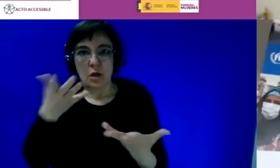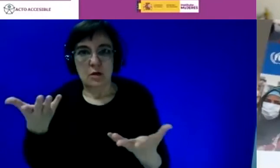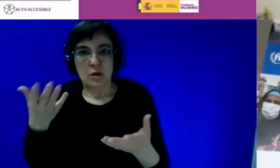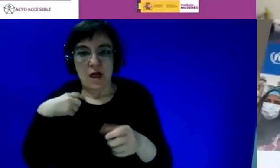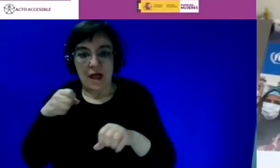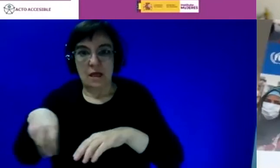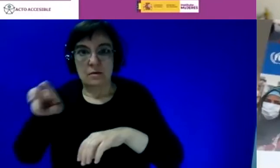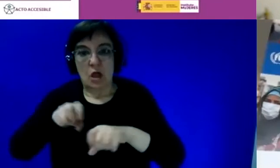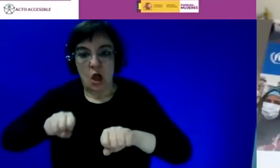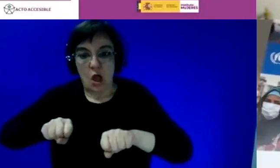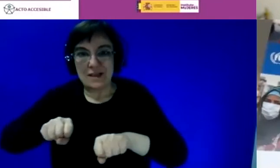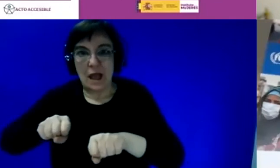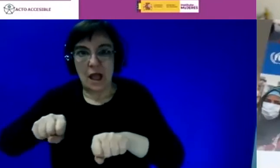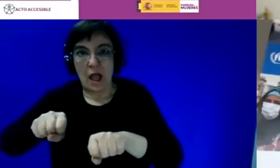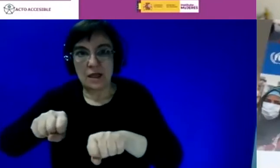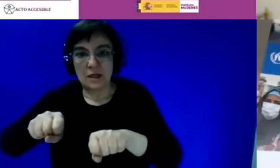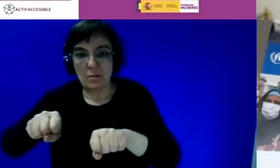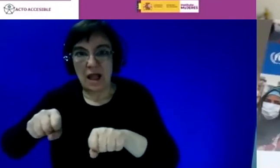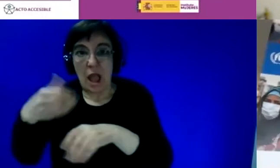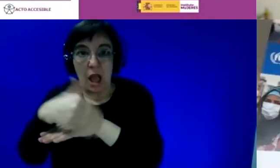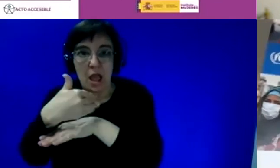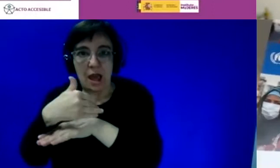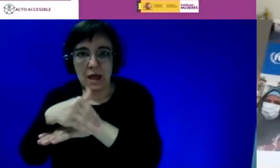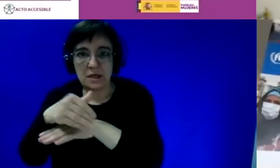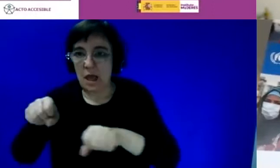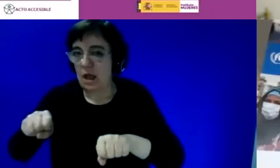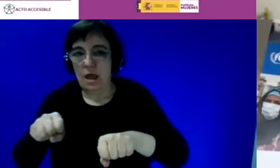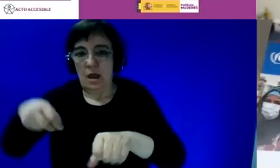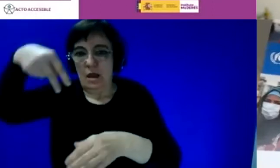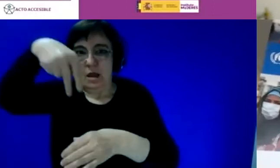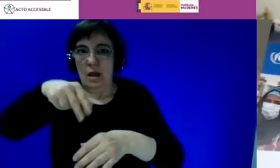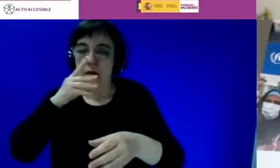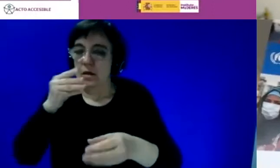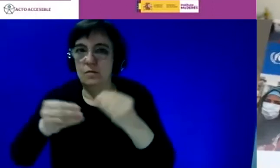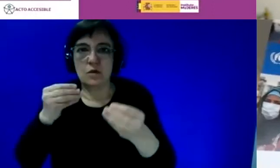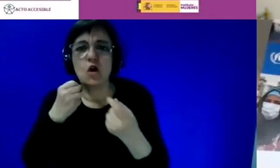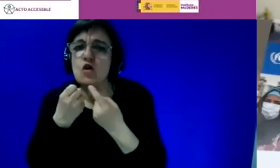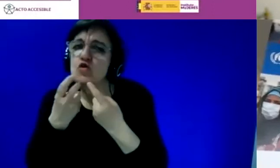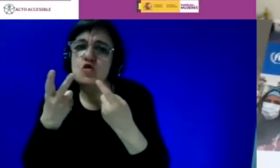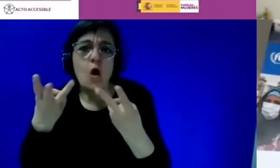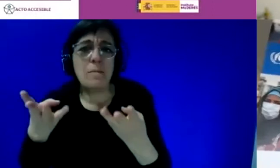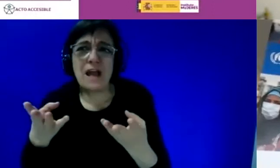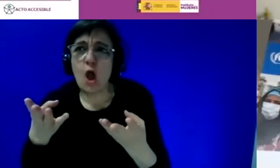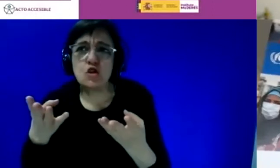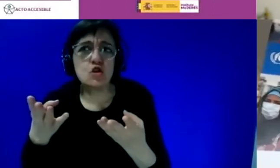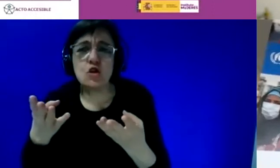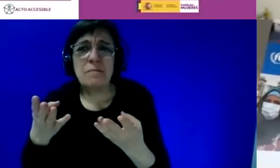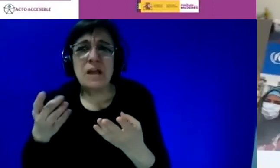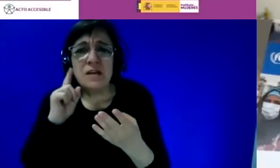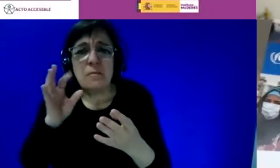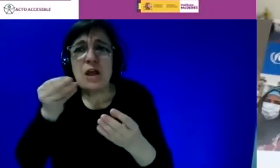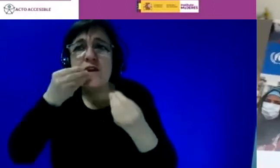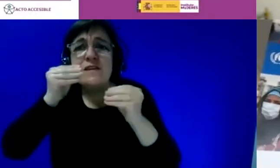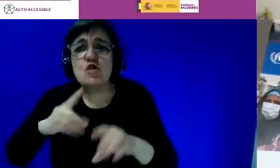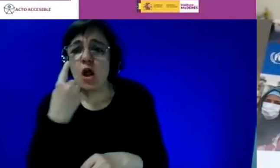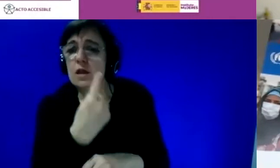transported that way. Of course, we can always talk about numbers, but it's the individual story that will always have the biggest impact.